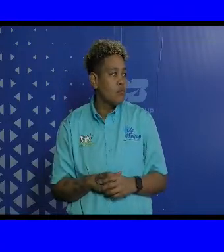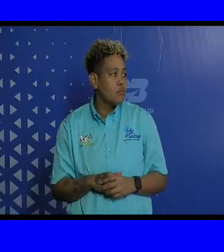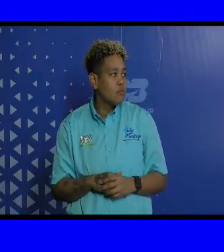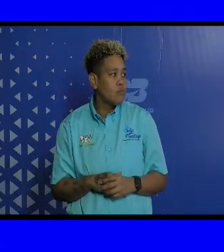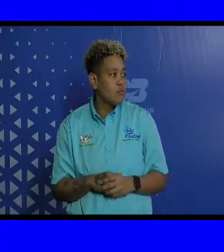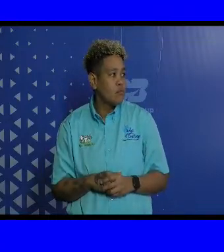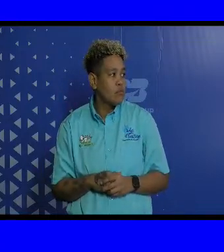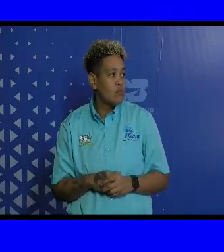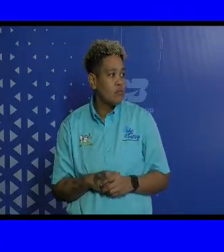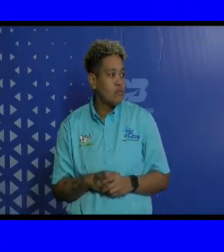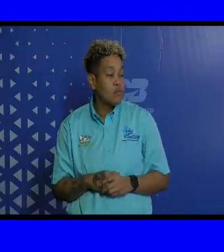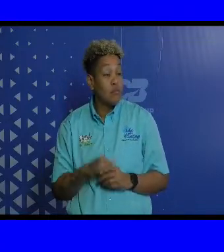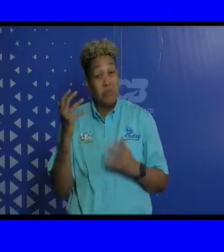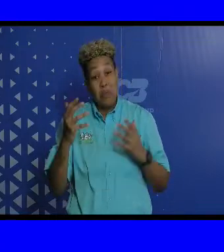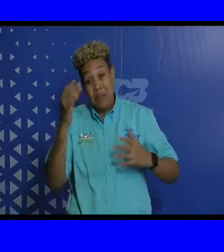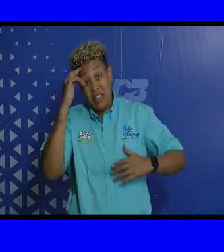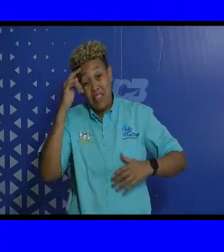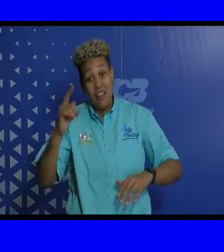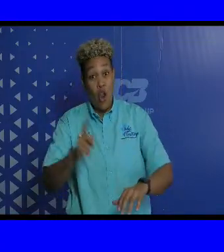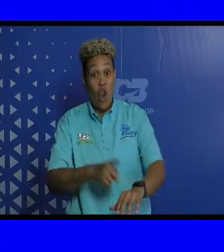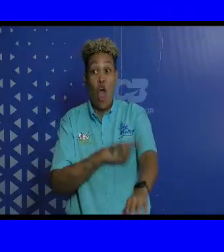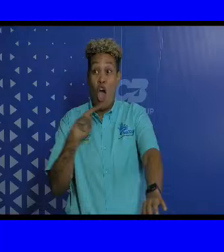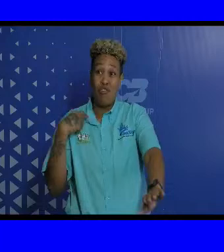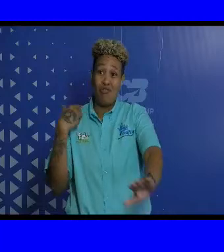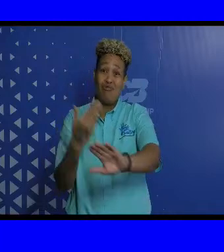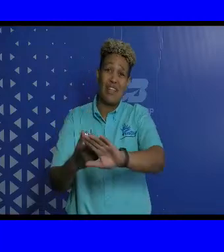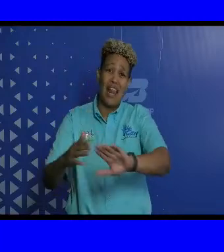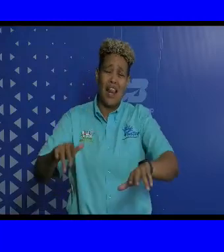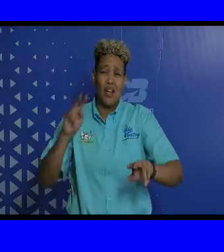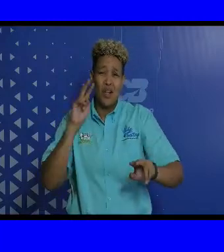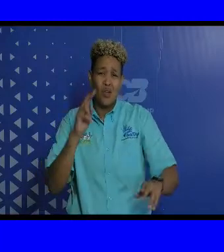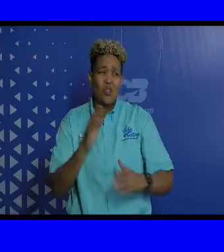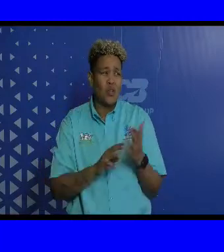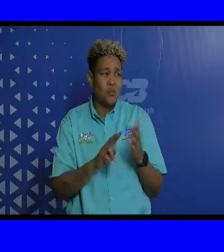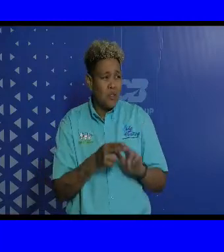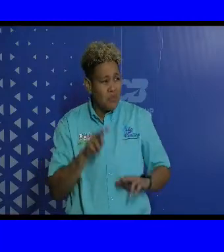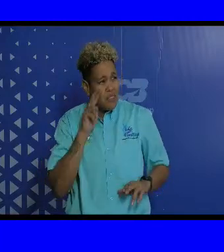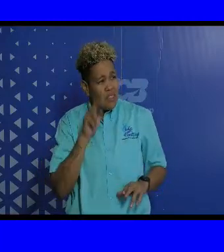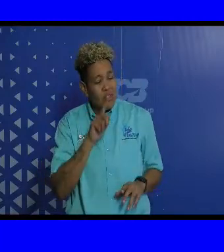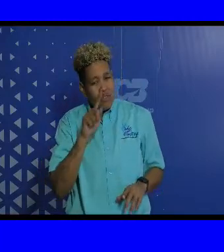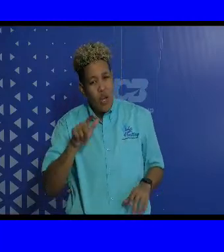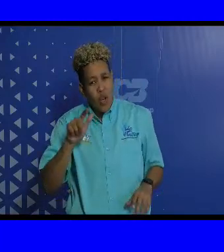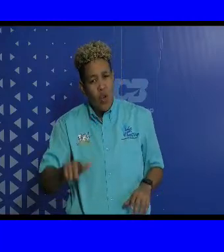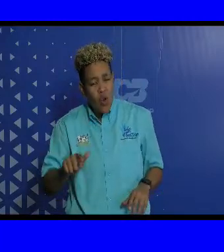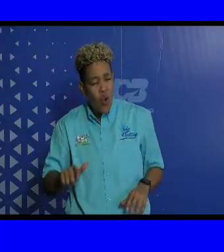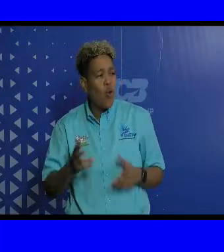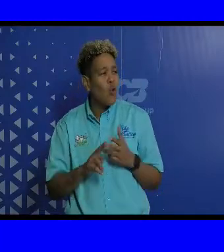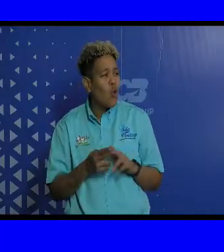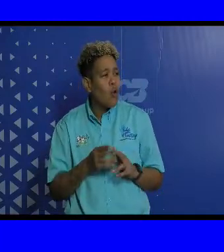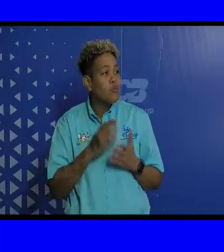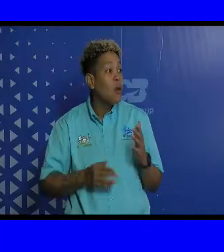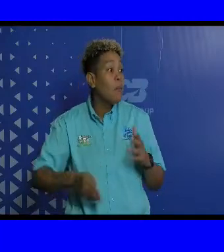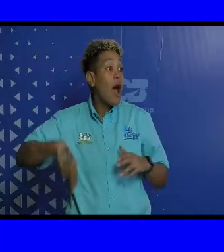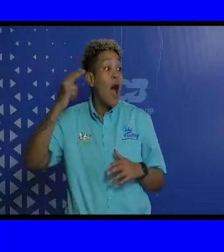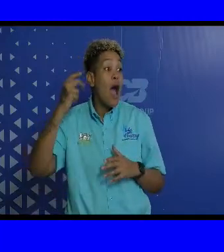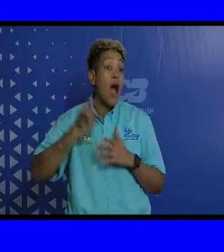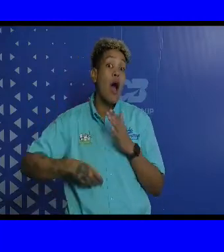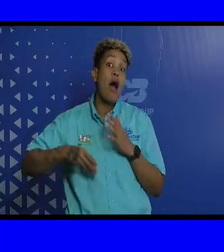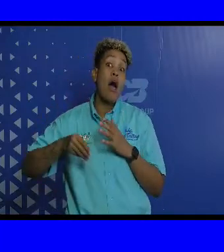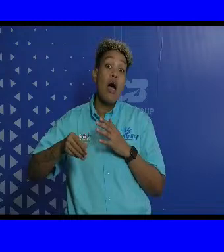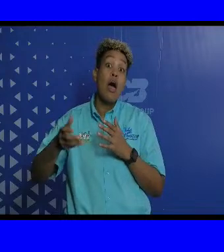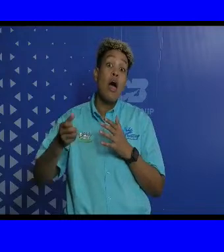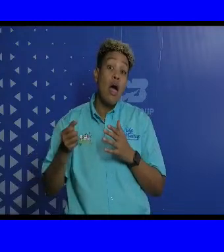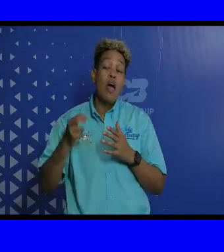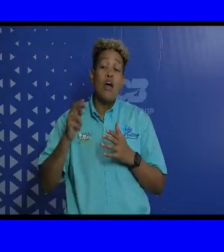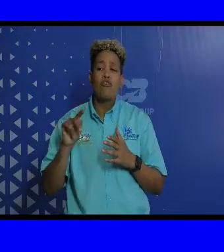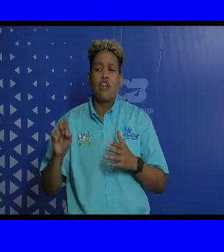Now, you may be thinking that's a long way from where we are, because if you looked at some of those numbers, you would have seen some really low ROE numbers and some really high cost-income